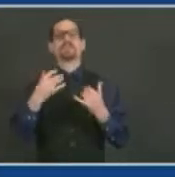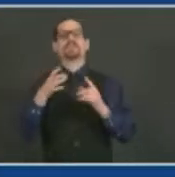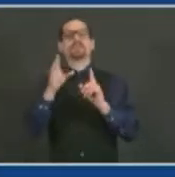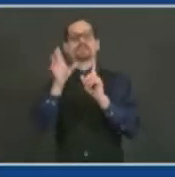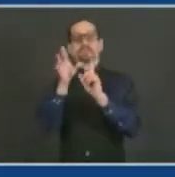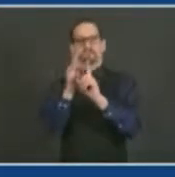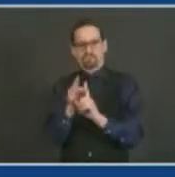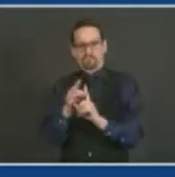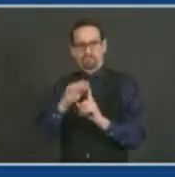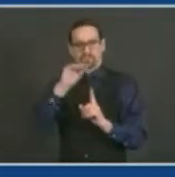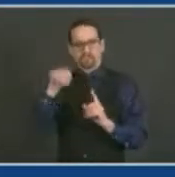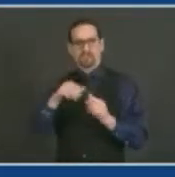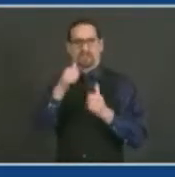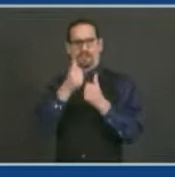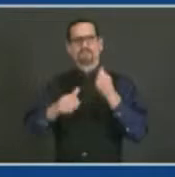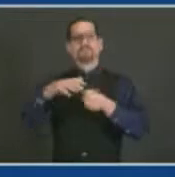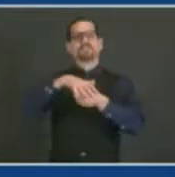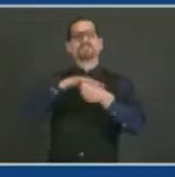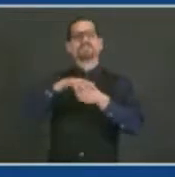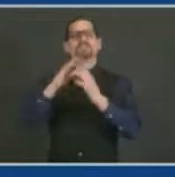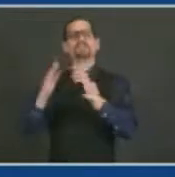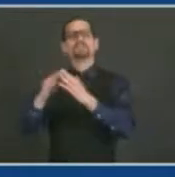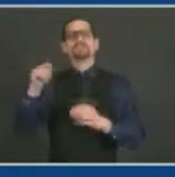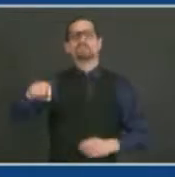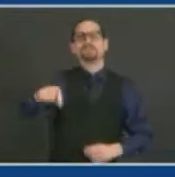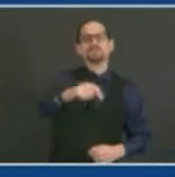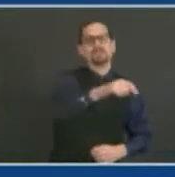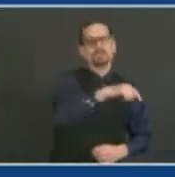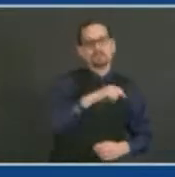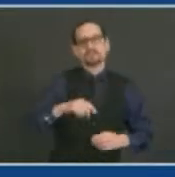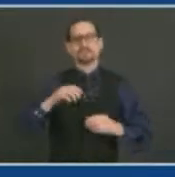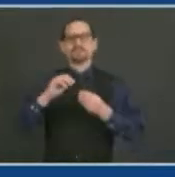the state decreased over the last week.